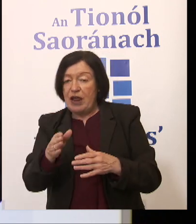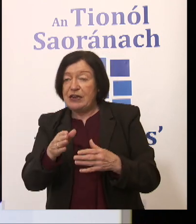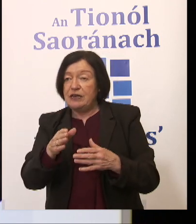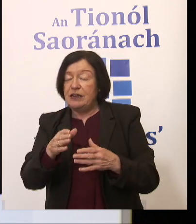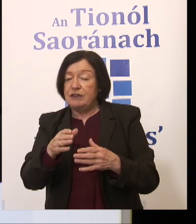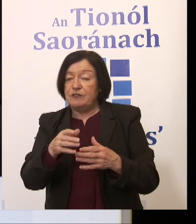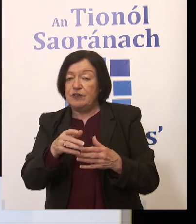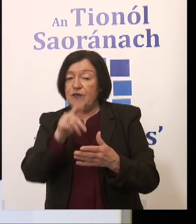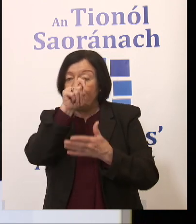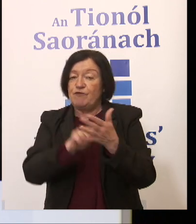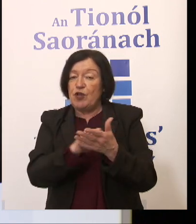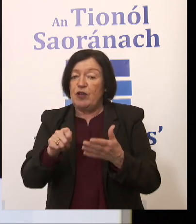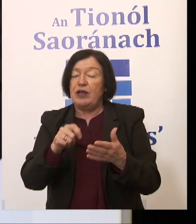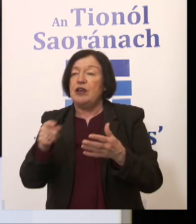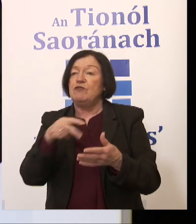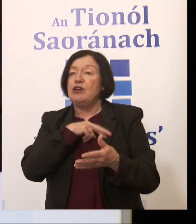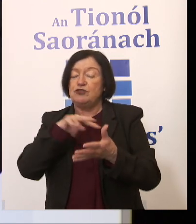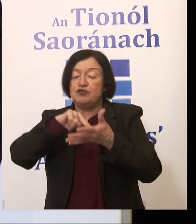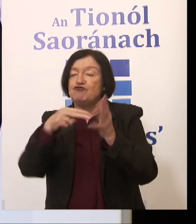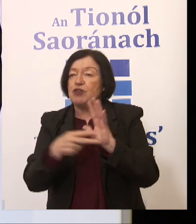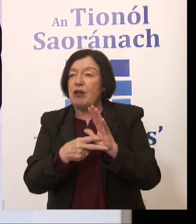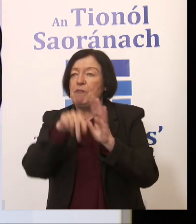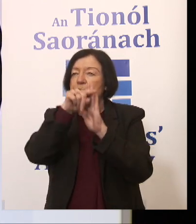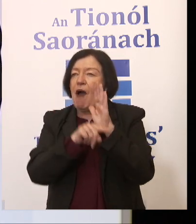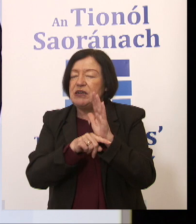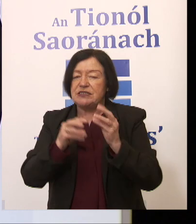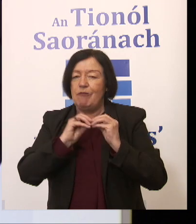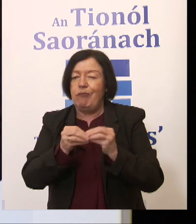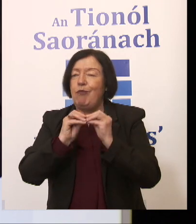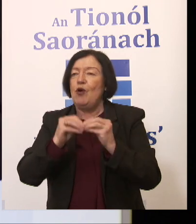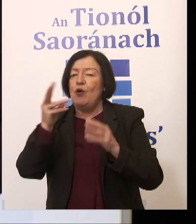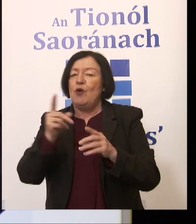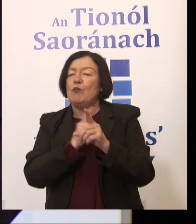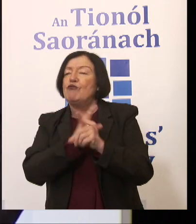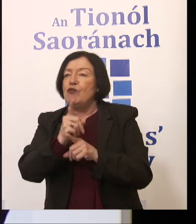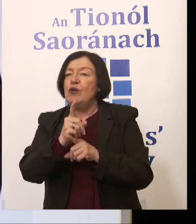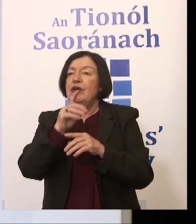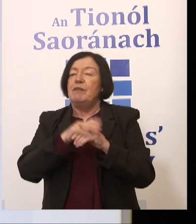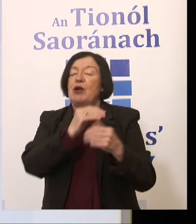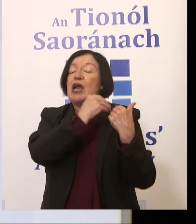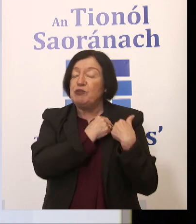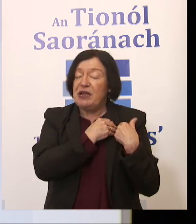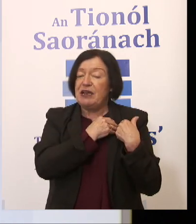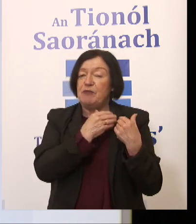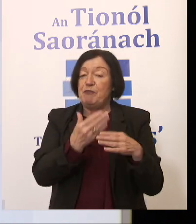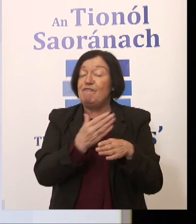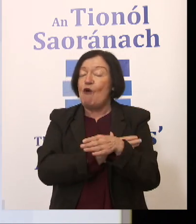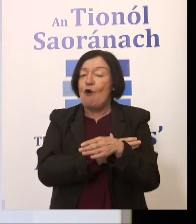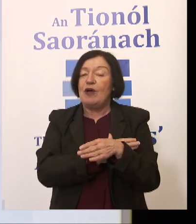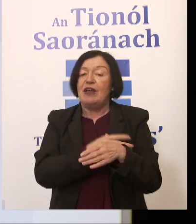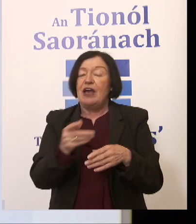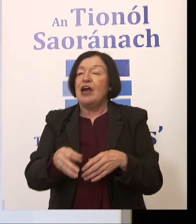mandate and a strategic policy formulation role with improved, we talked about accountability earlier, and just